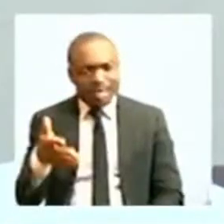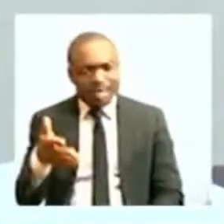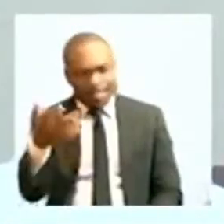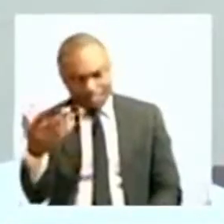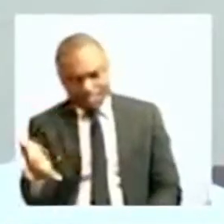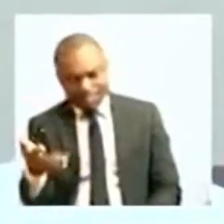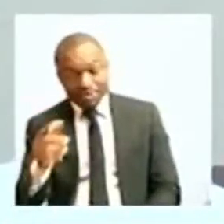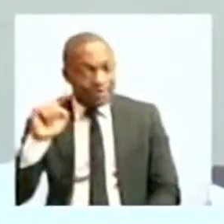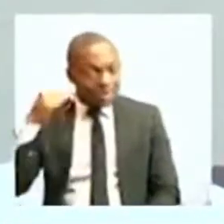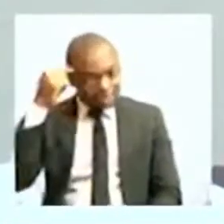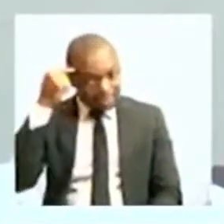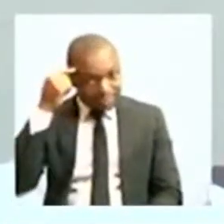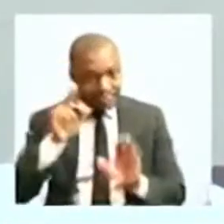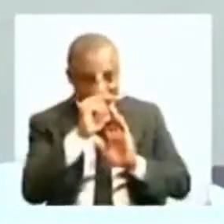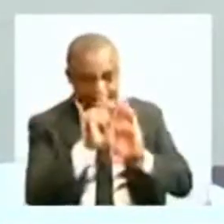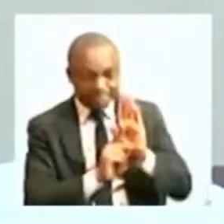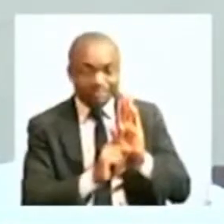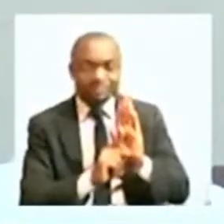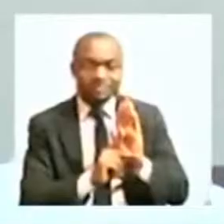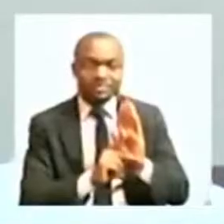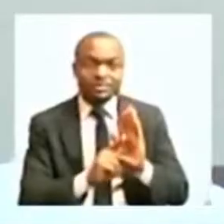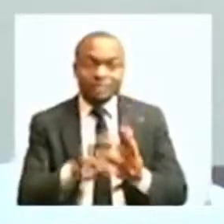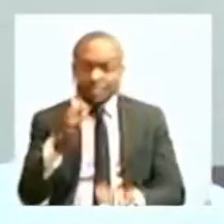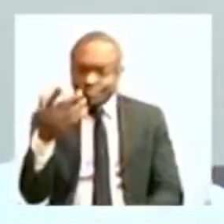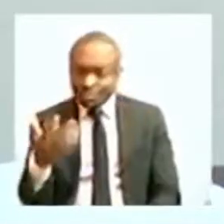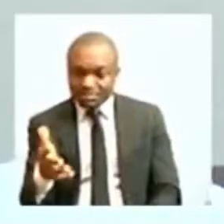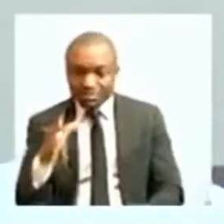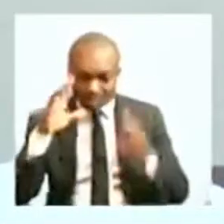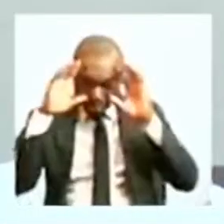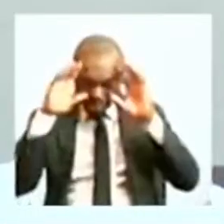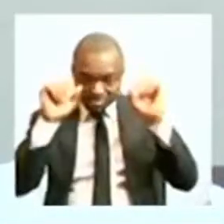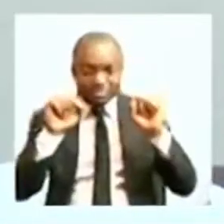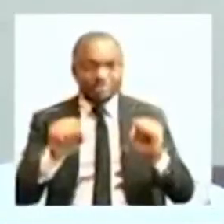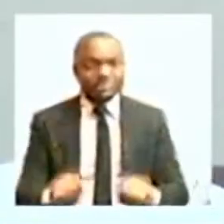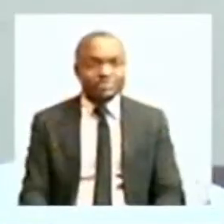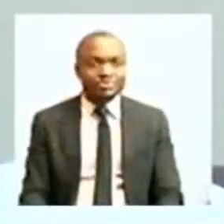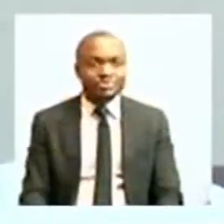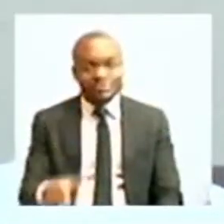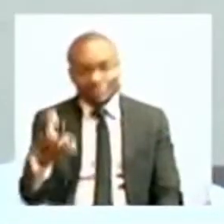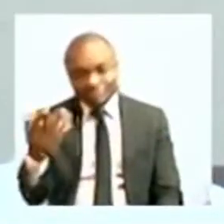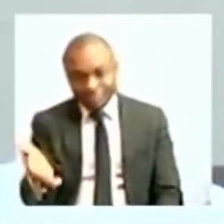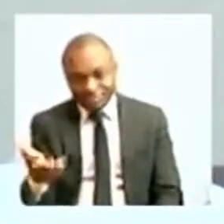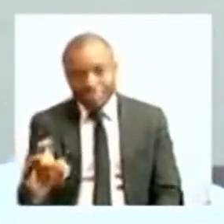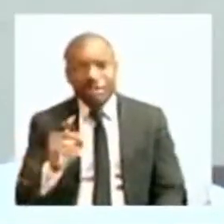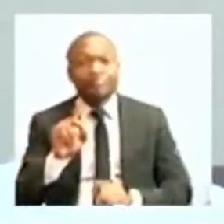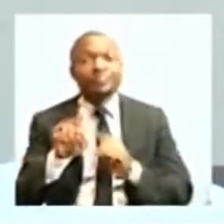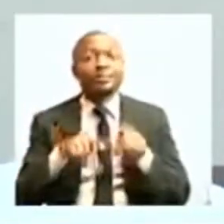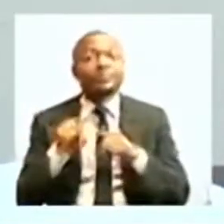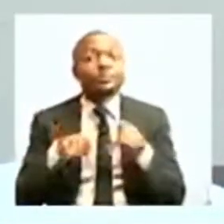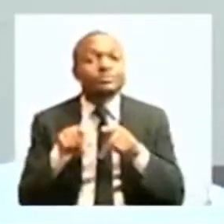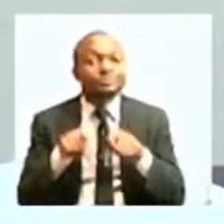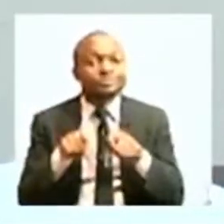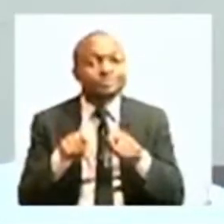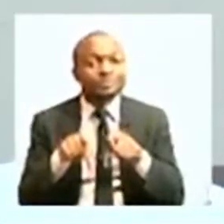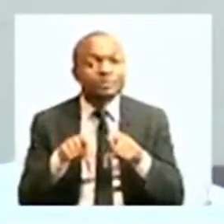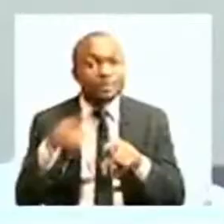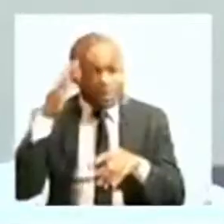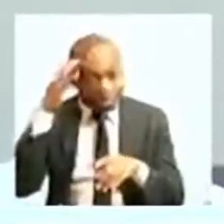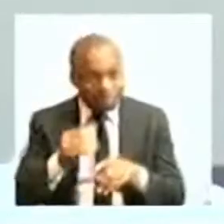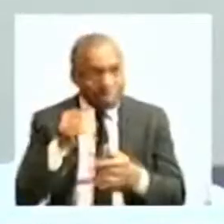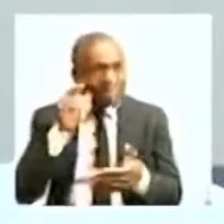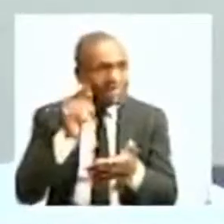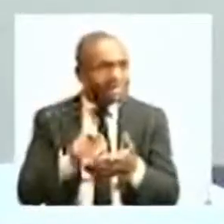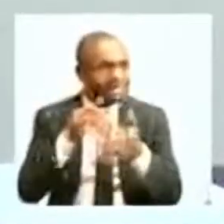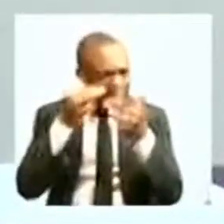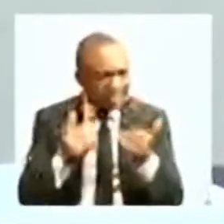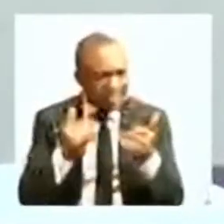undermining government policy, is undermining the president, and is undermining the people. Because this now